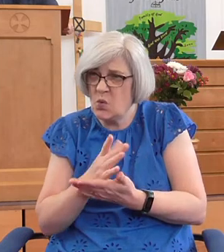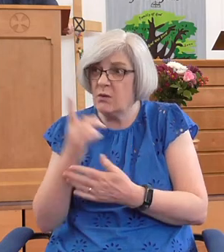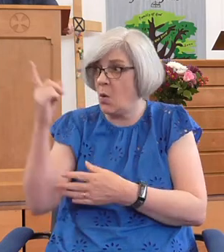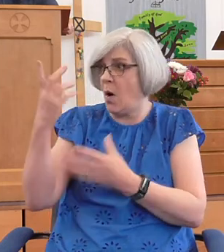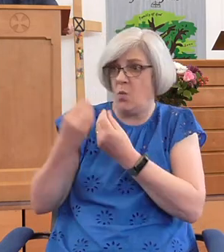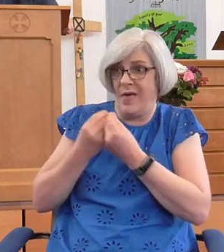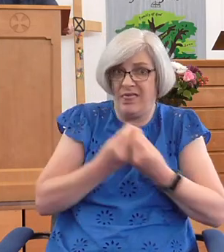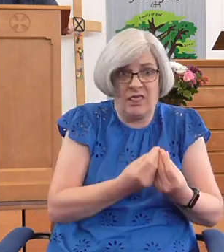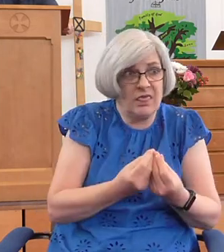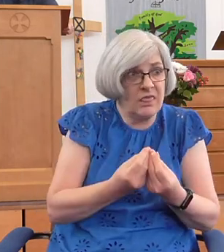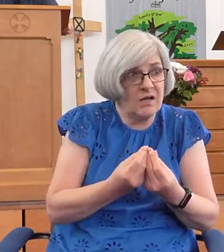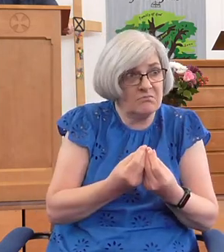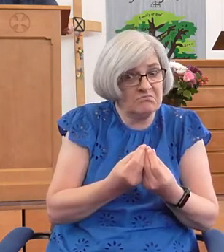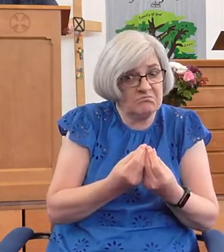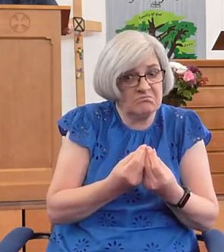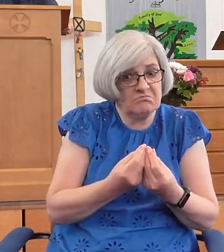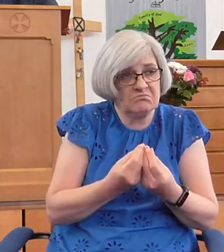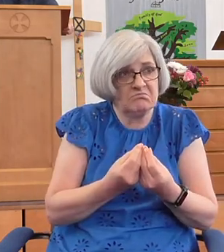with us or not,